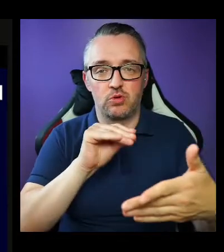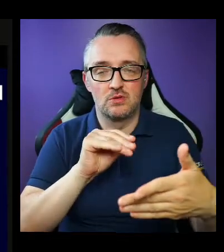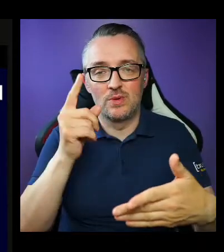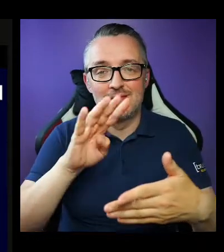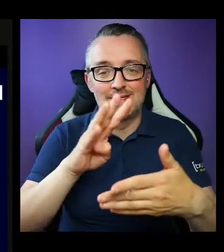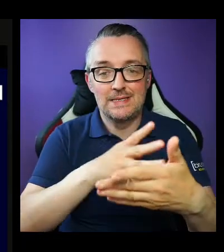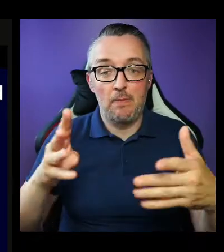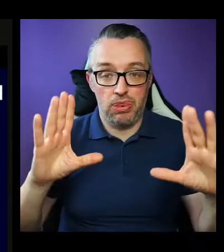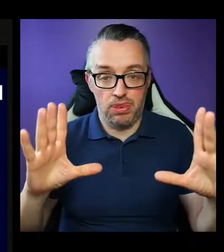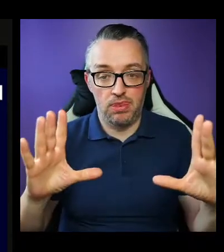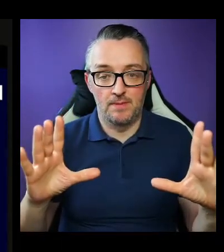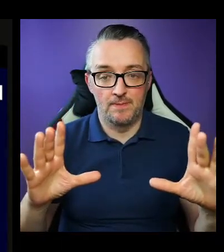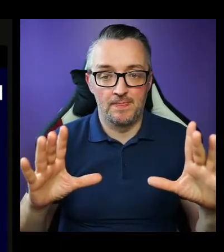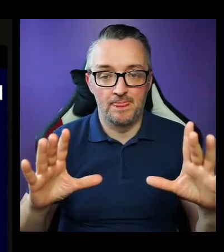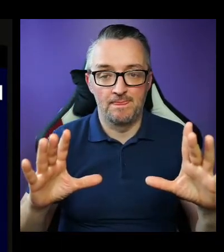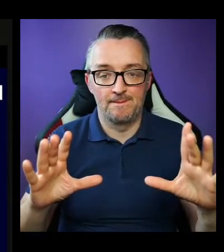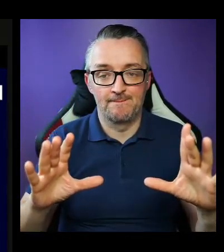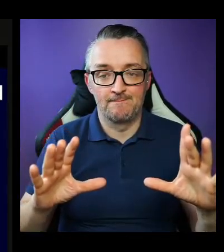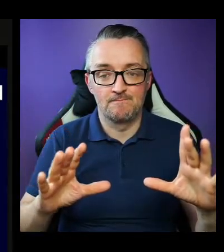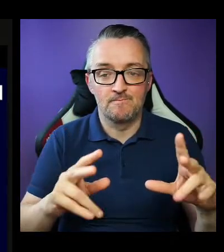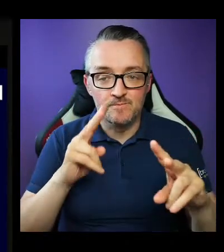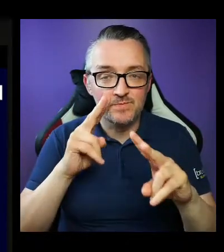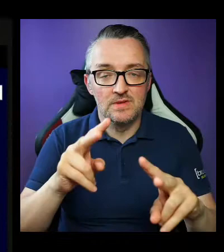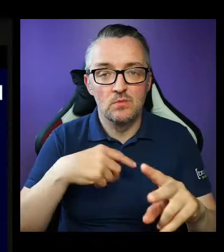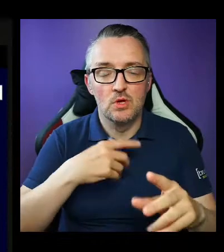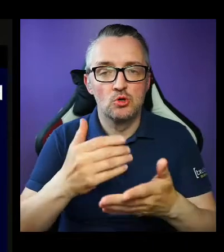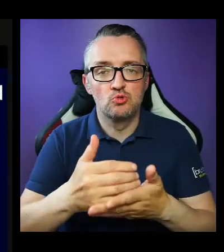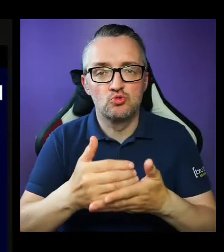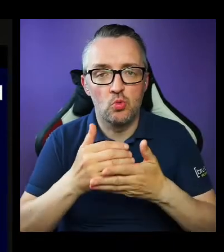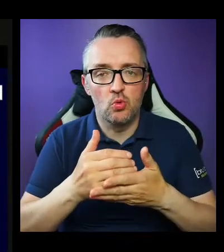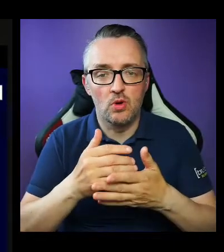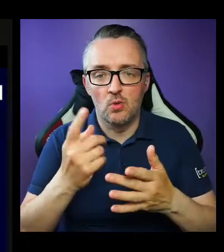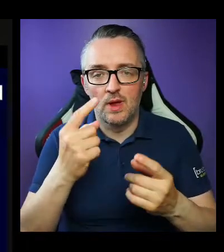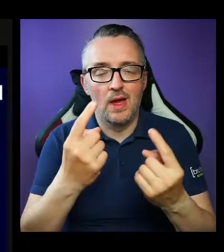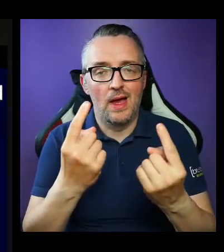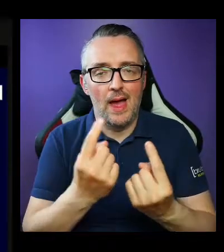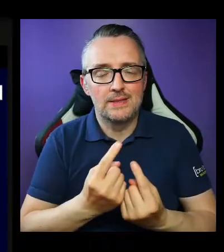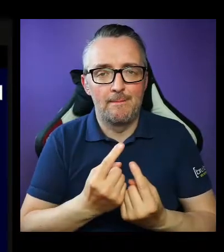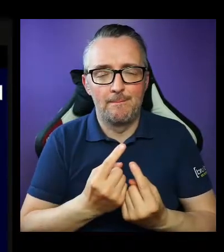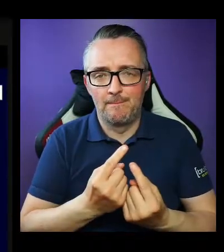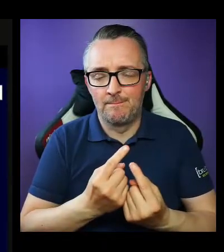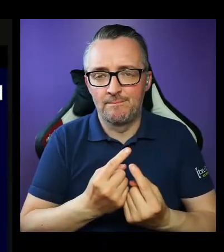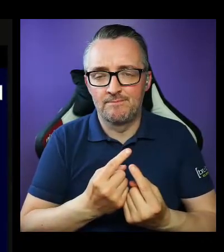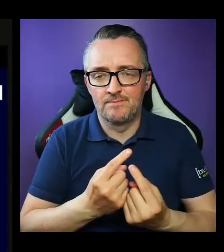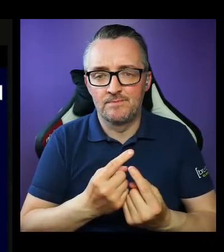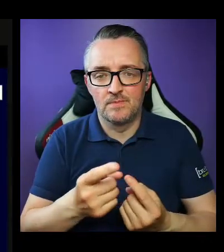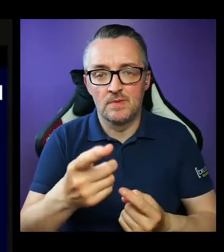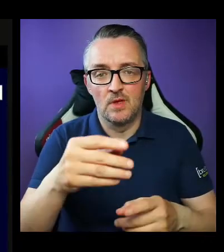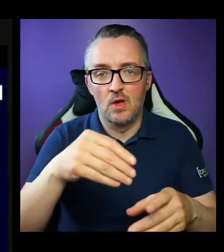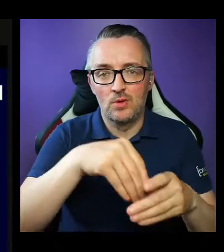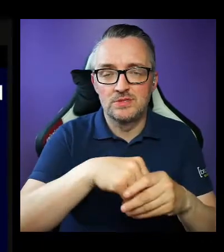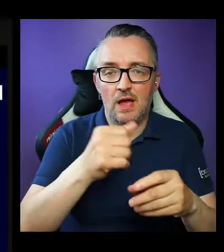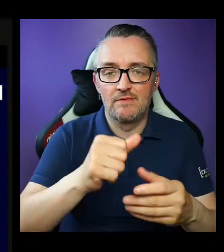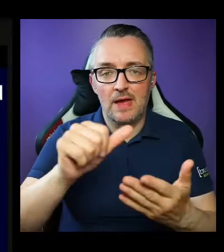that we had at some point, where you can see we're storing like an item that it's contains a list